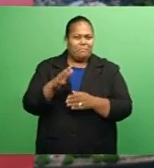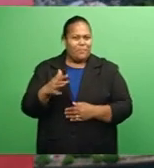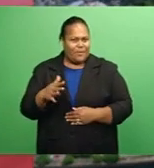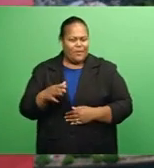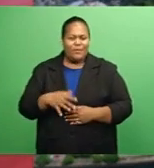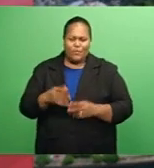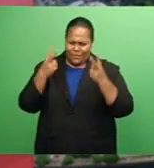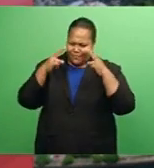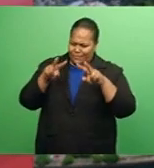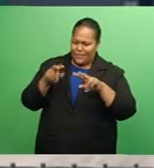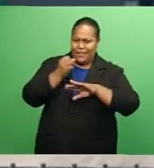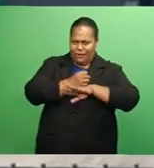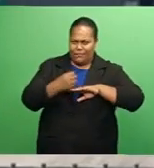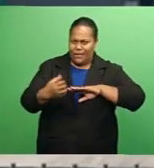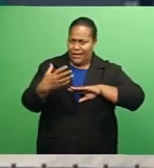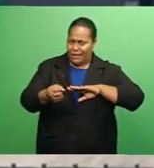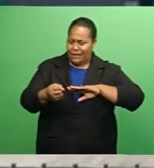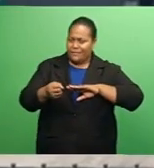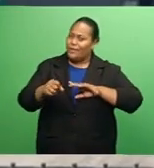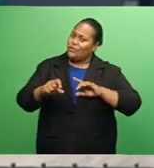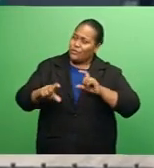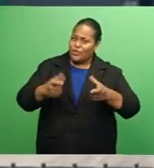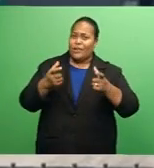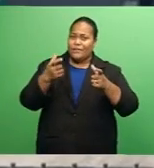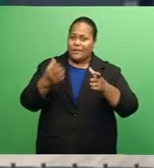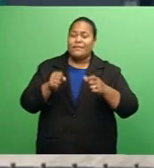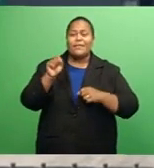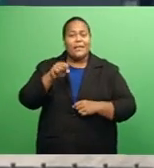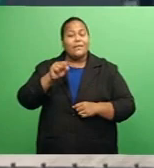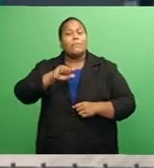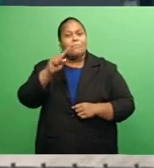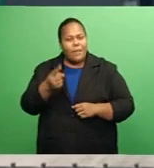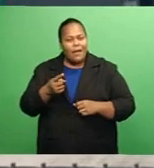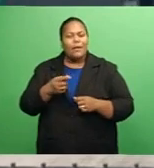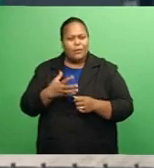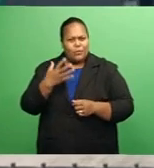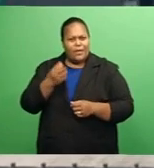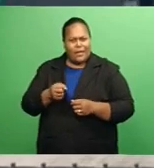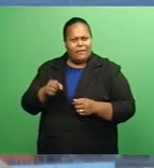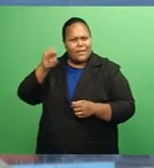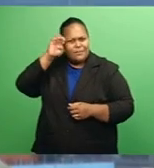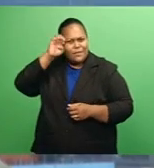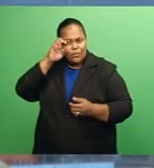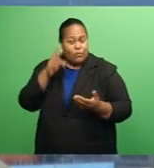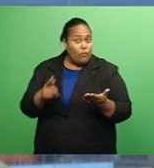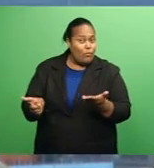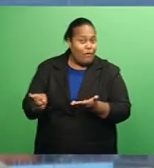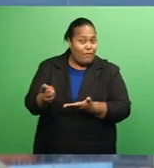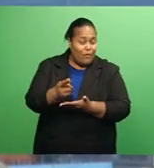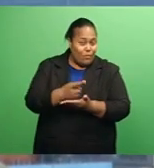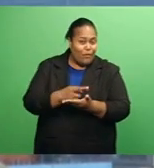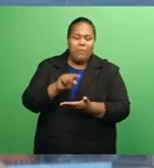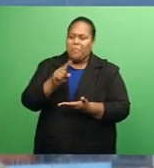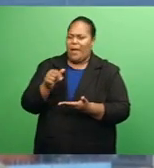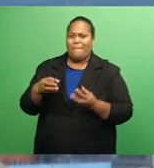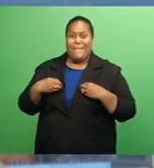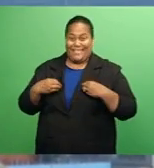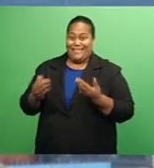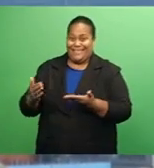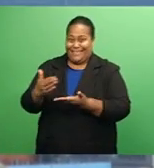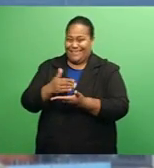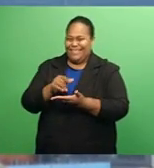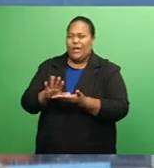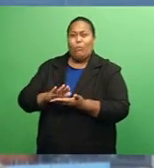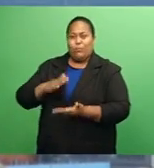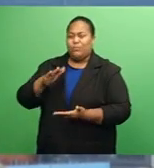Despite the challenging time we're in, we have noted that our initial revenue expectations are above what we thought we would make. The government has